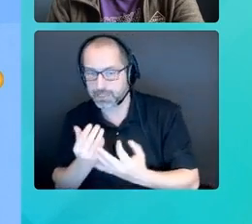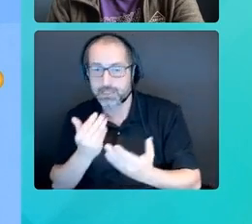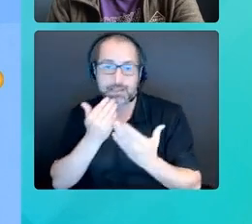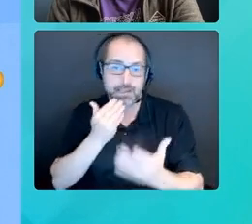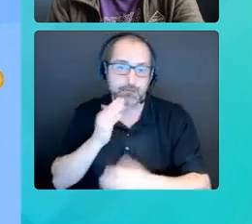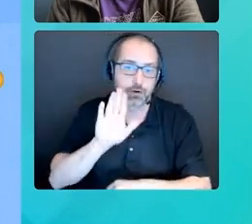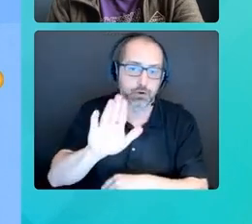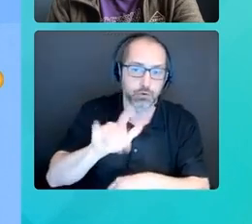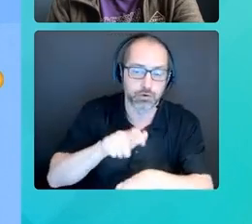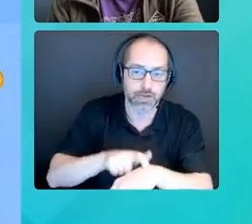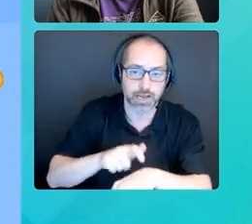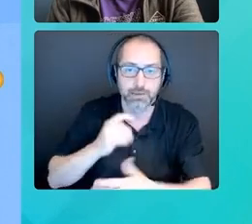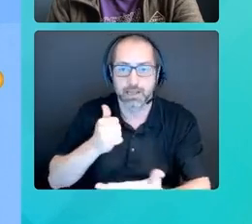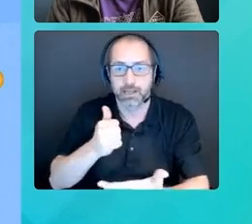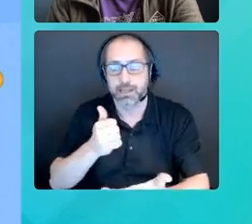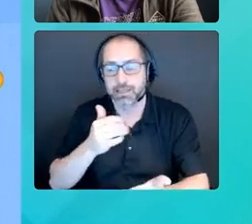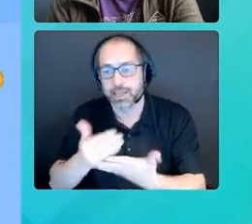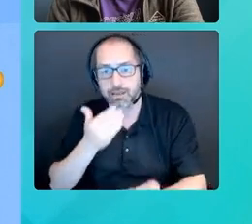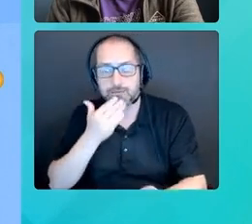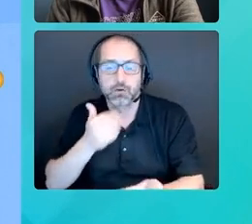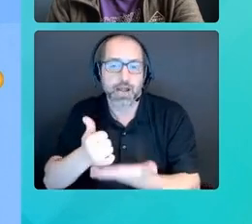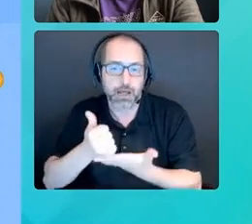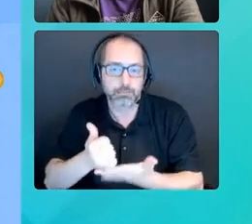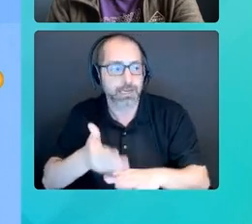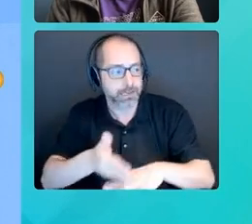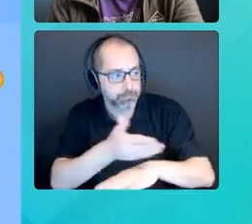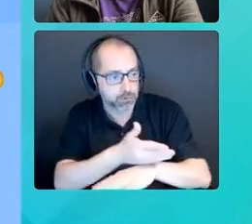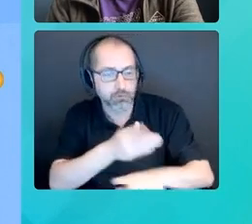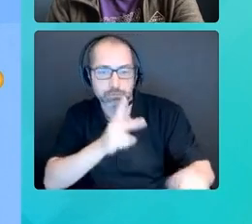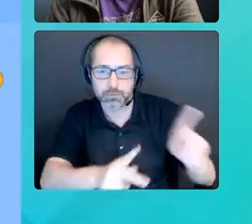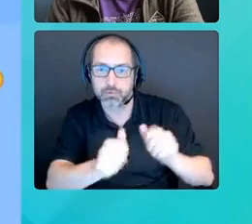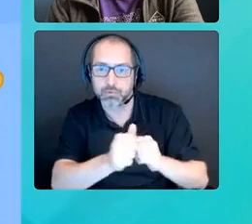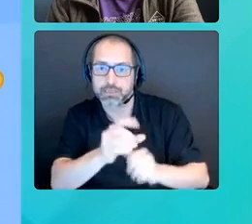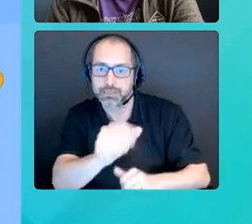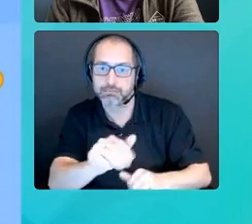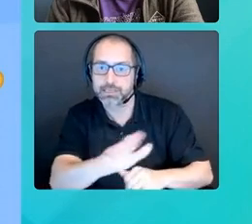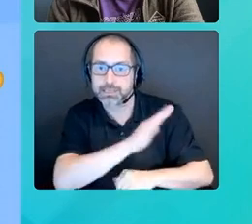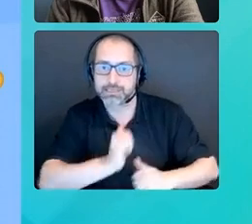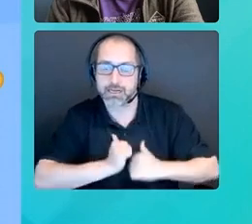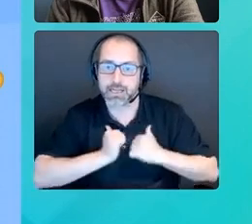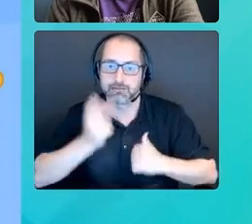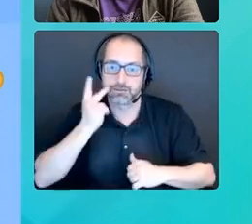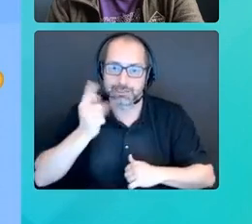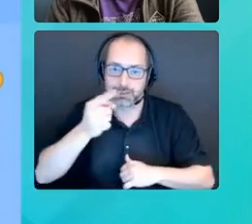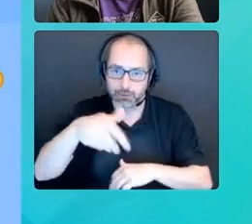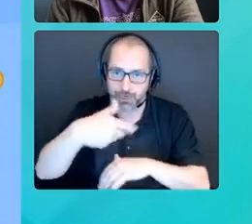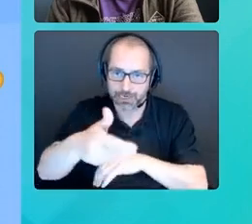thank you for helping us improve the lives of disabilities. And I'll see you next time. Thank you very much.